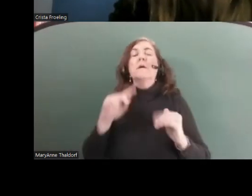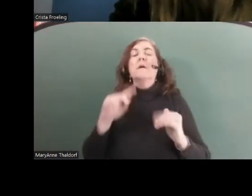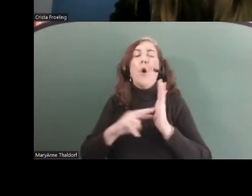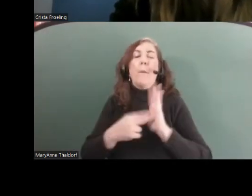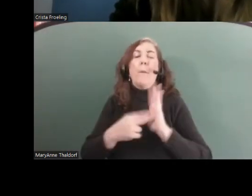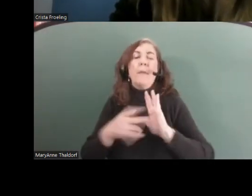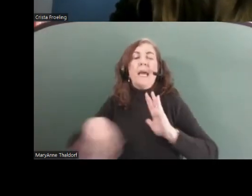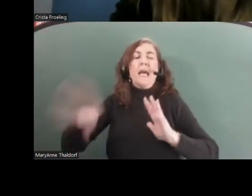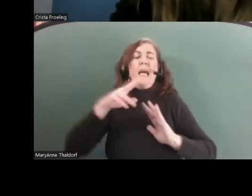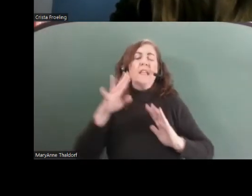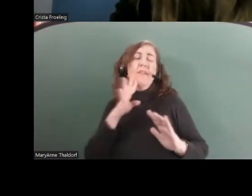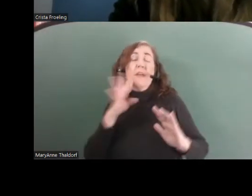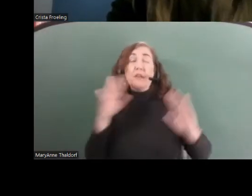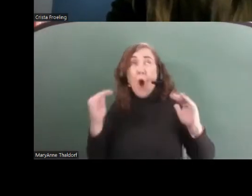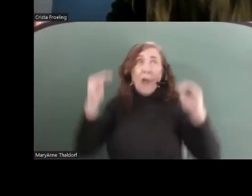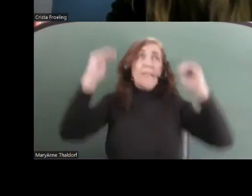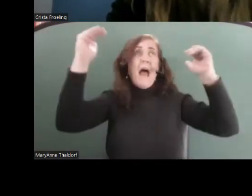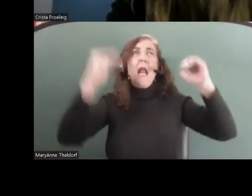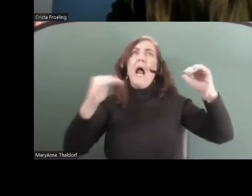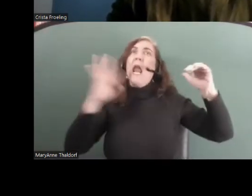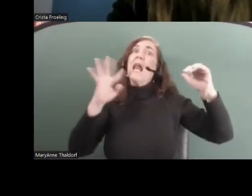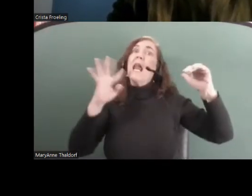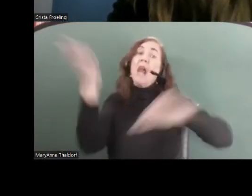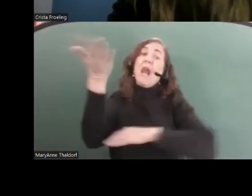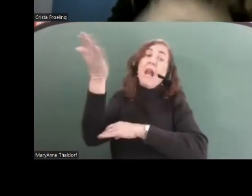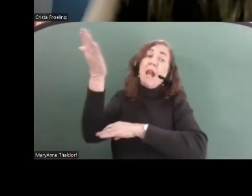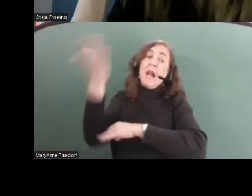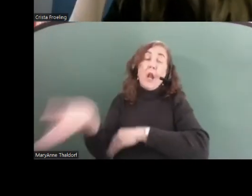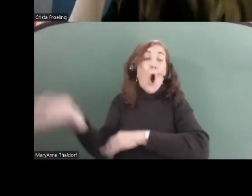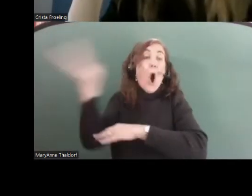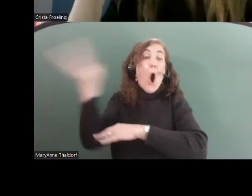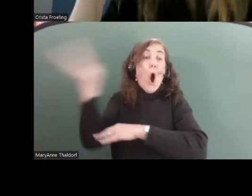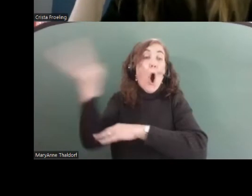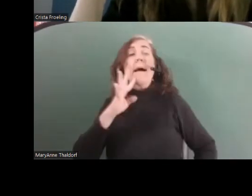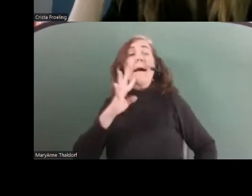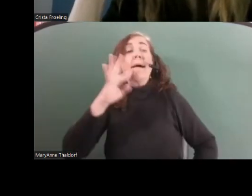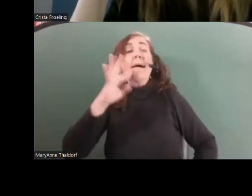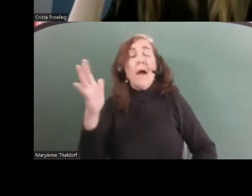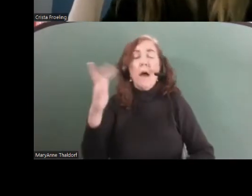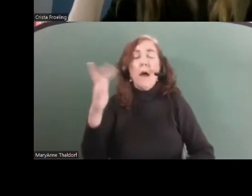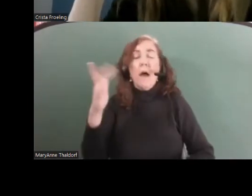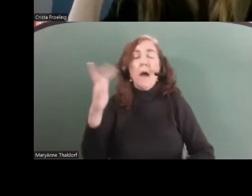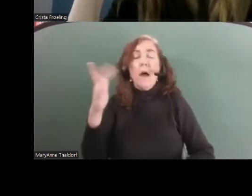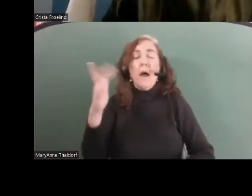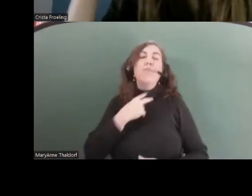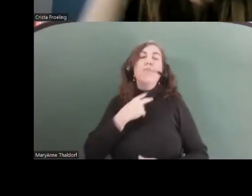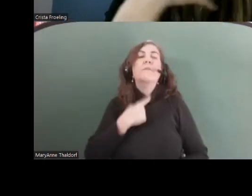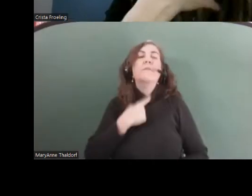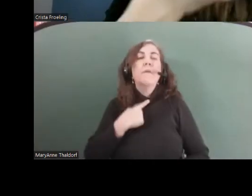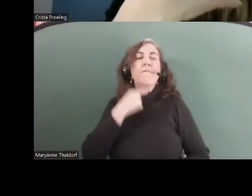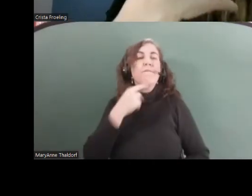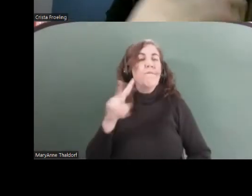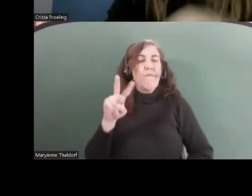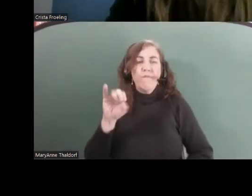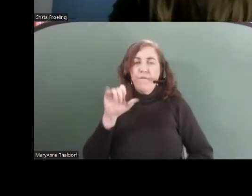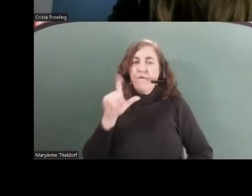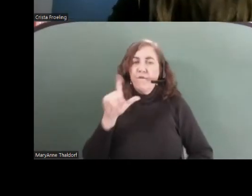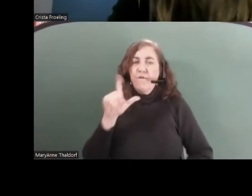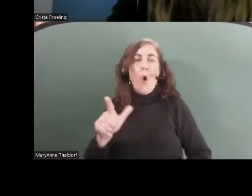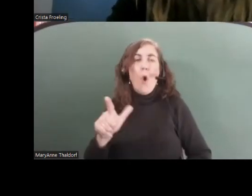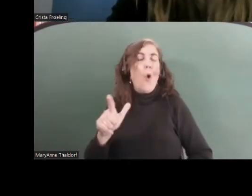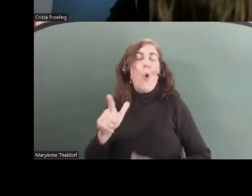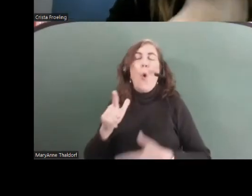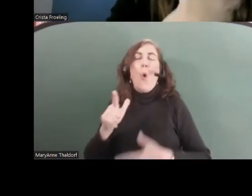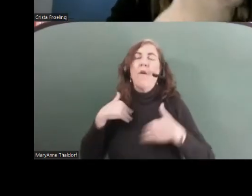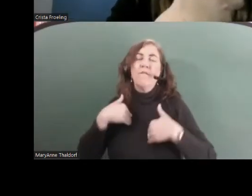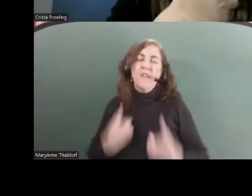vocal fatigue and strain. And they've had a lot of absenteeism for teachers because their voices,